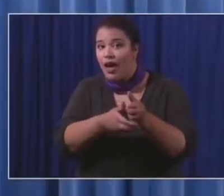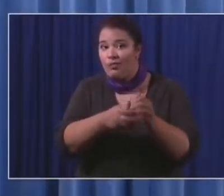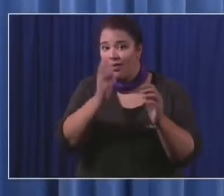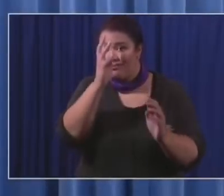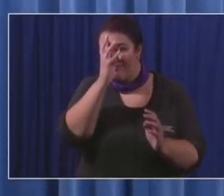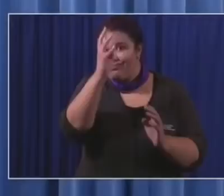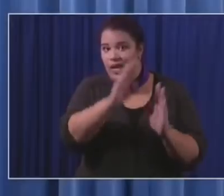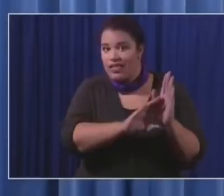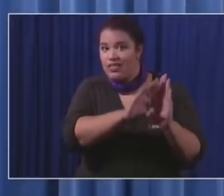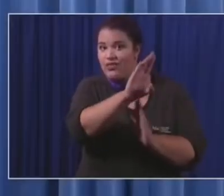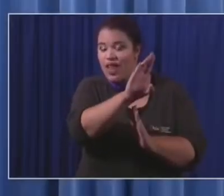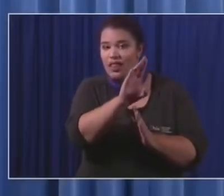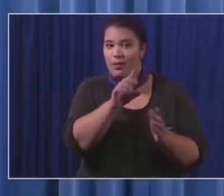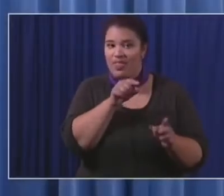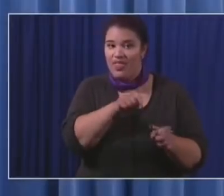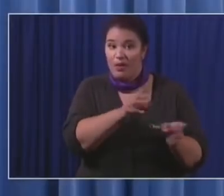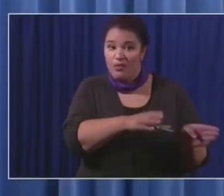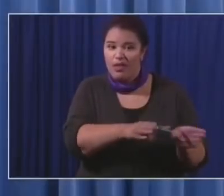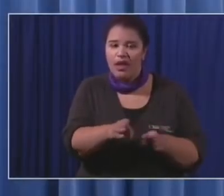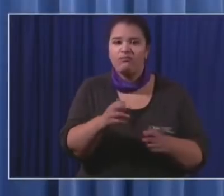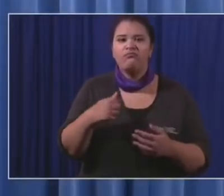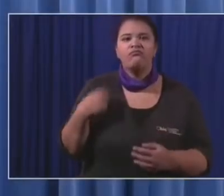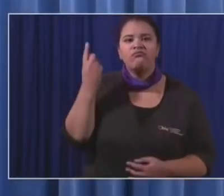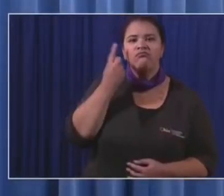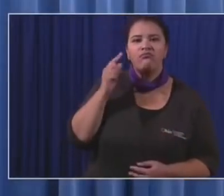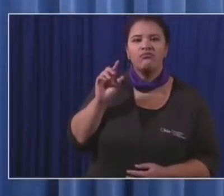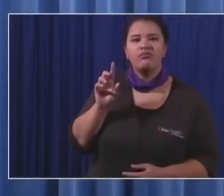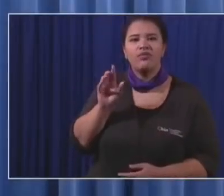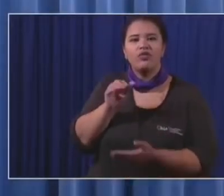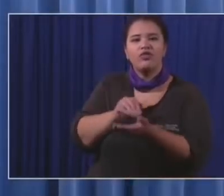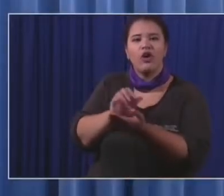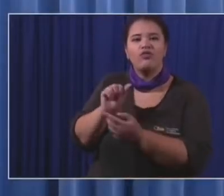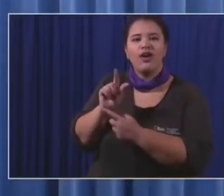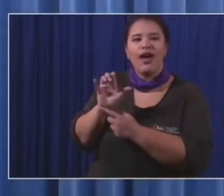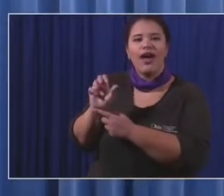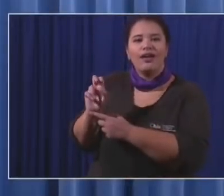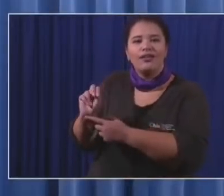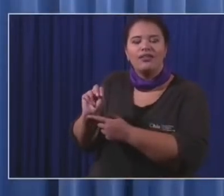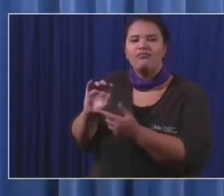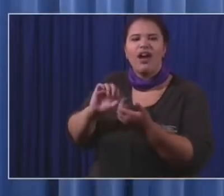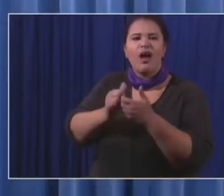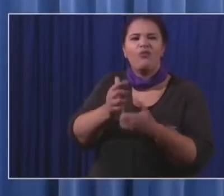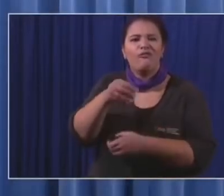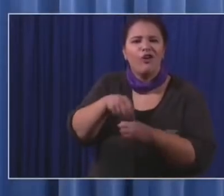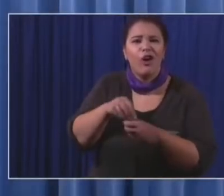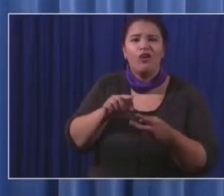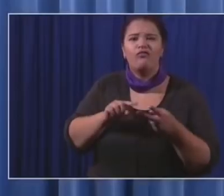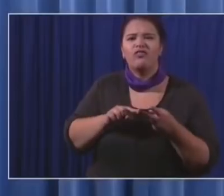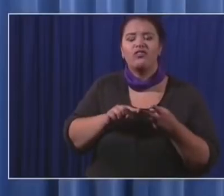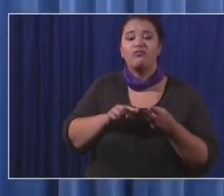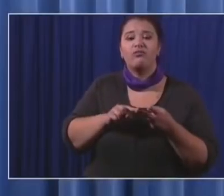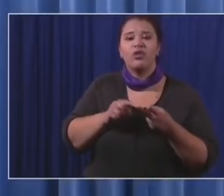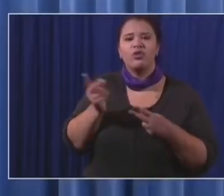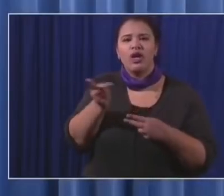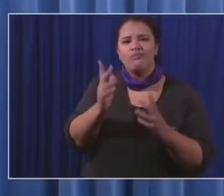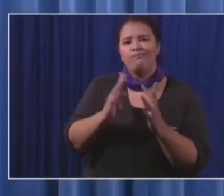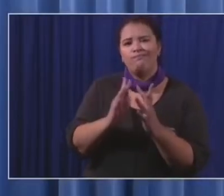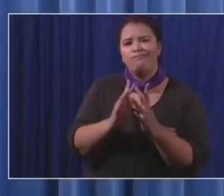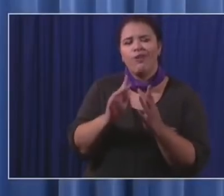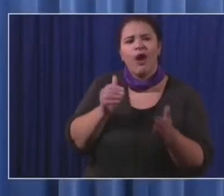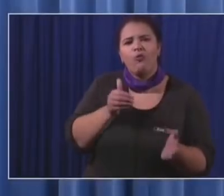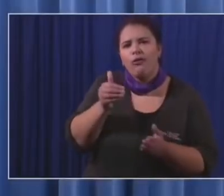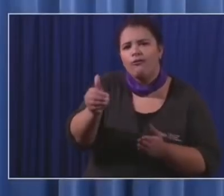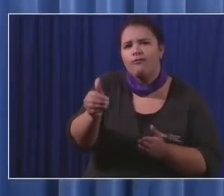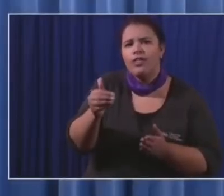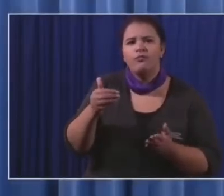order, did Dr. Acton help you come up with the idea, like, what is her kind of interaction